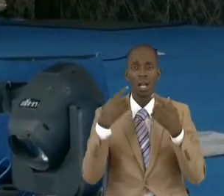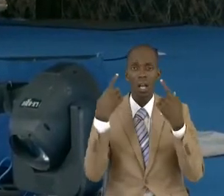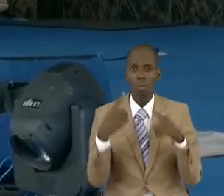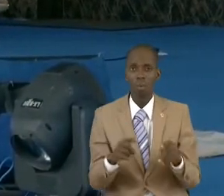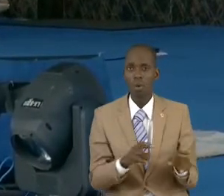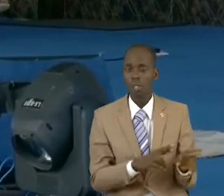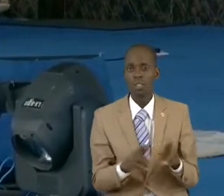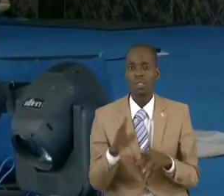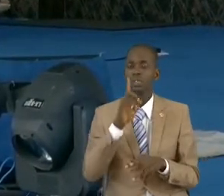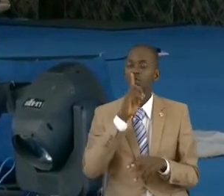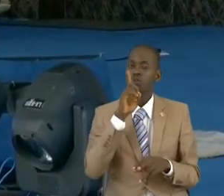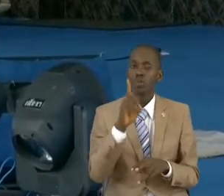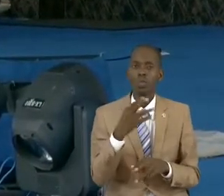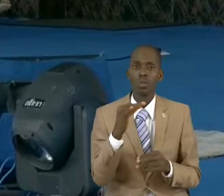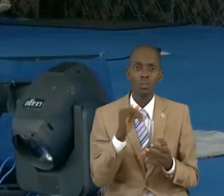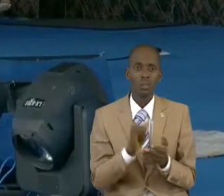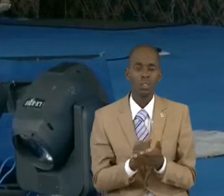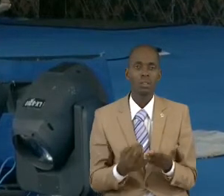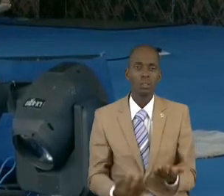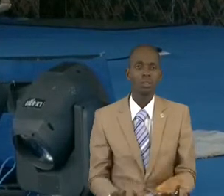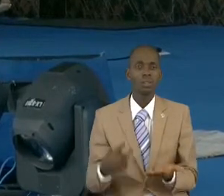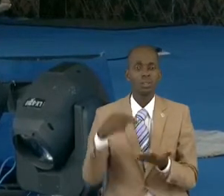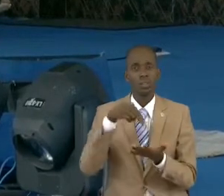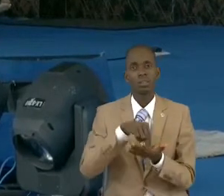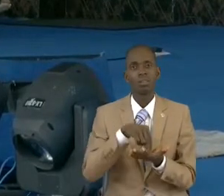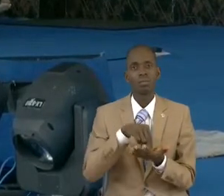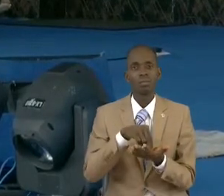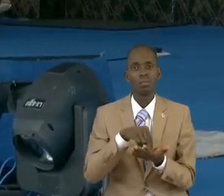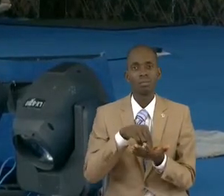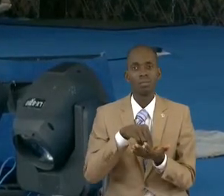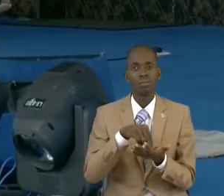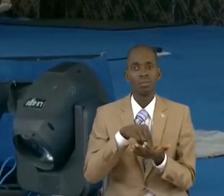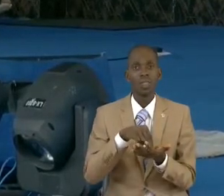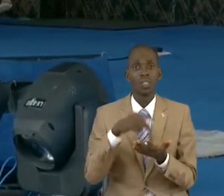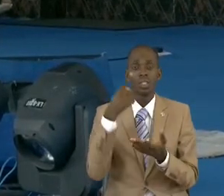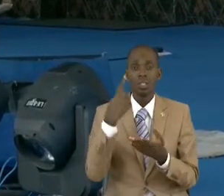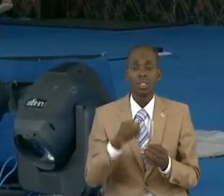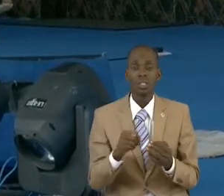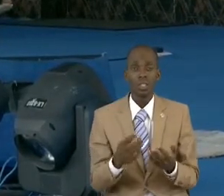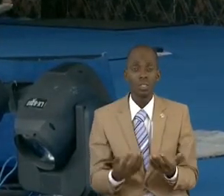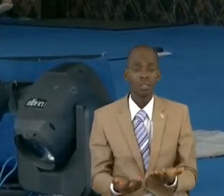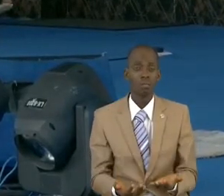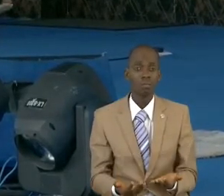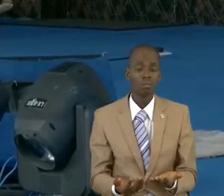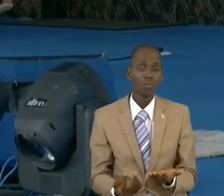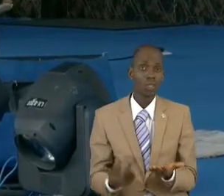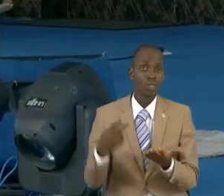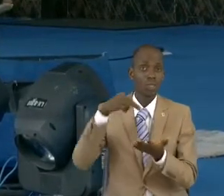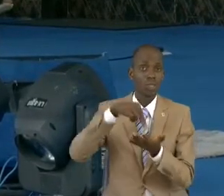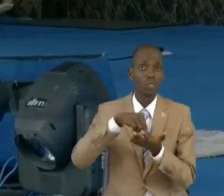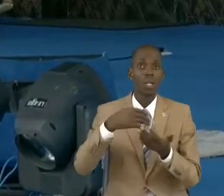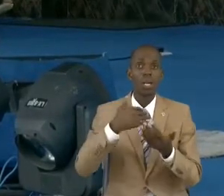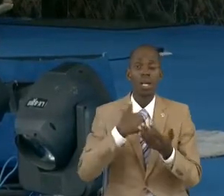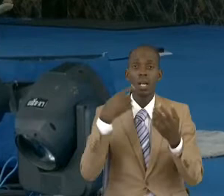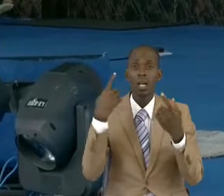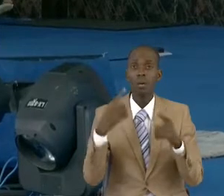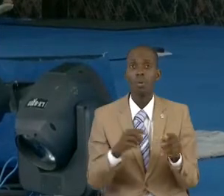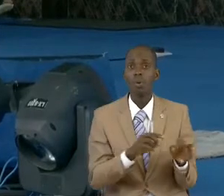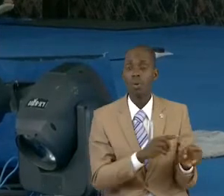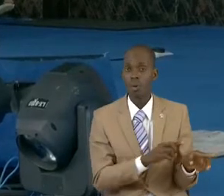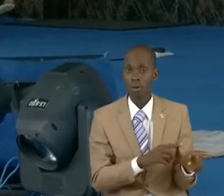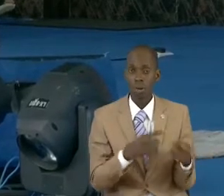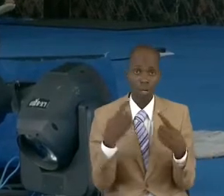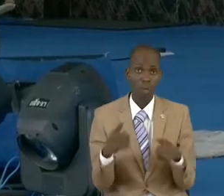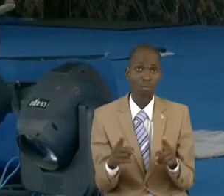that resurrection. The resurrection has happened already. The revelation of